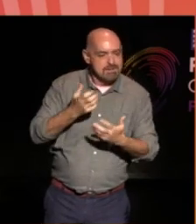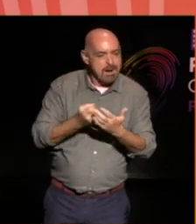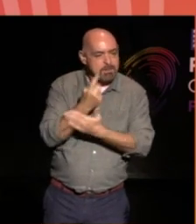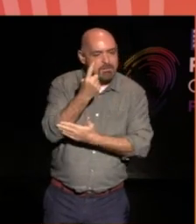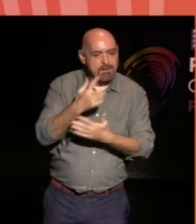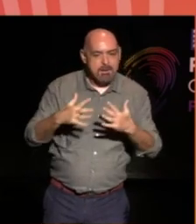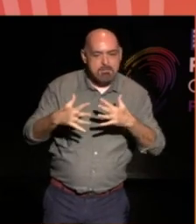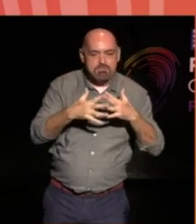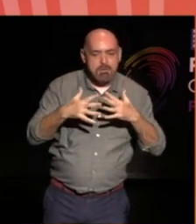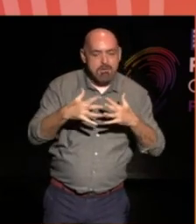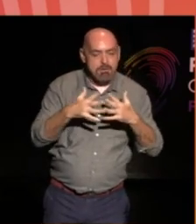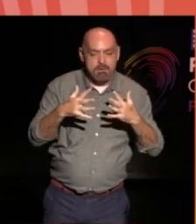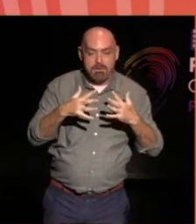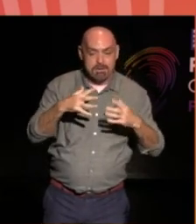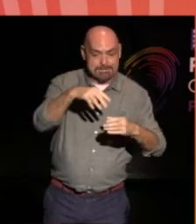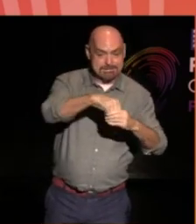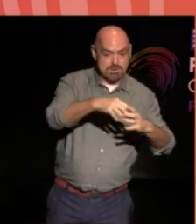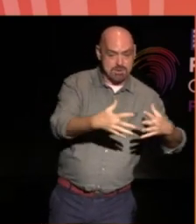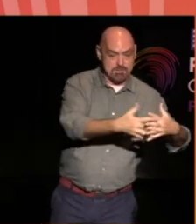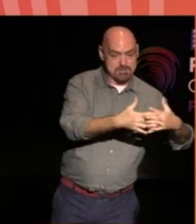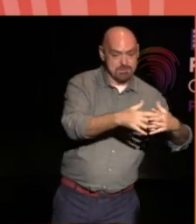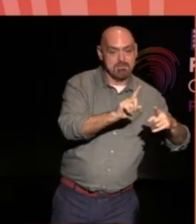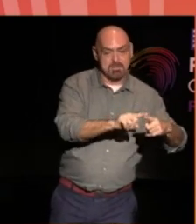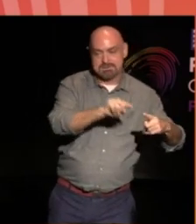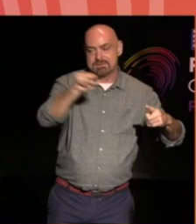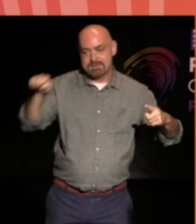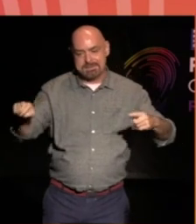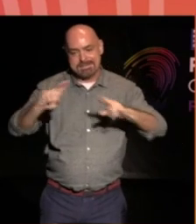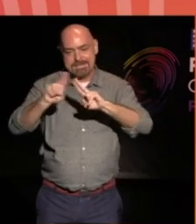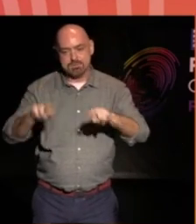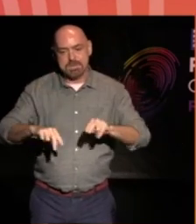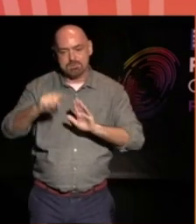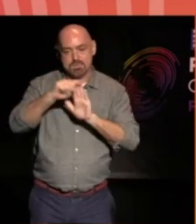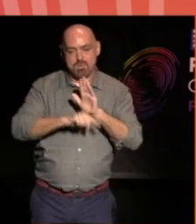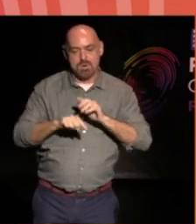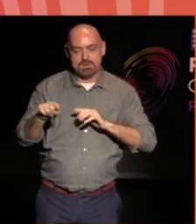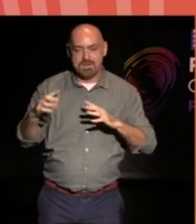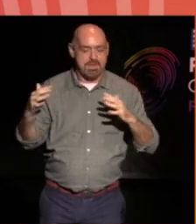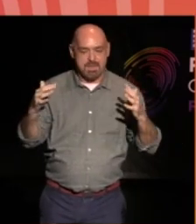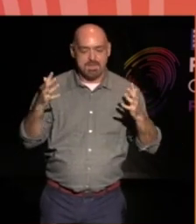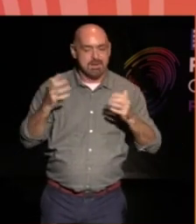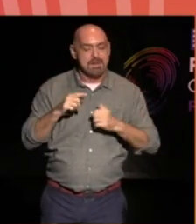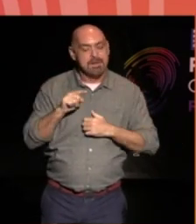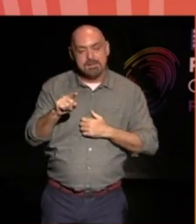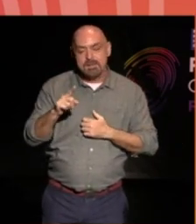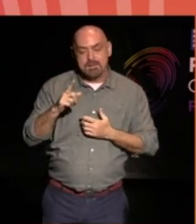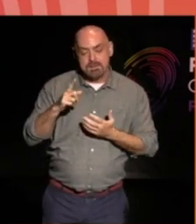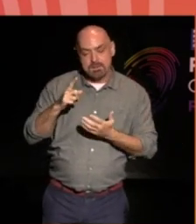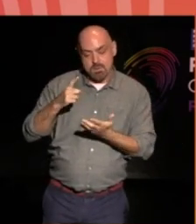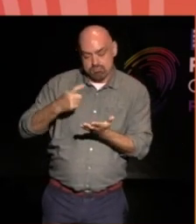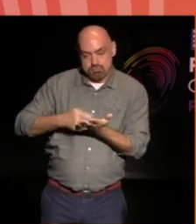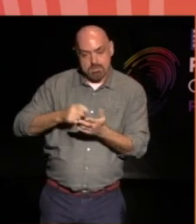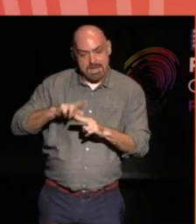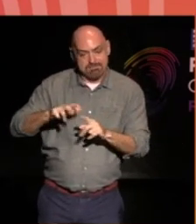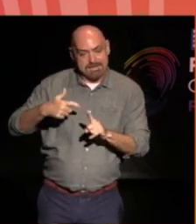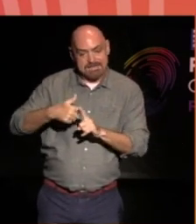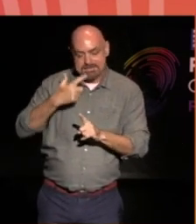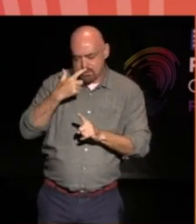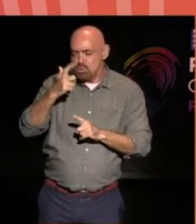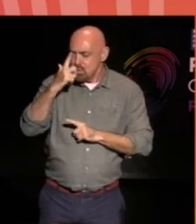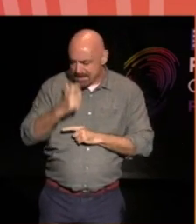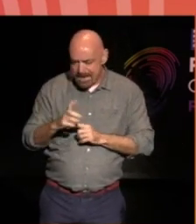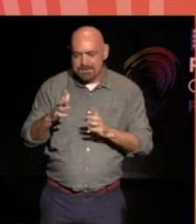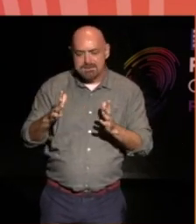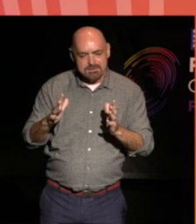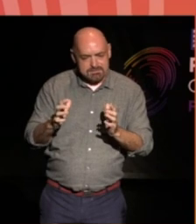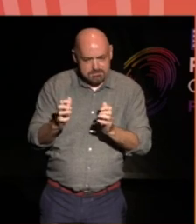of tension domestically as well as about international policy. And he said, look, you can unite around shared